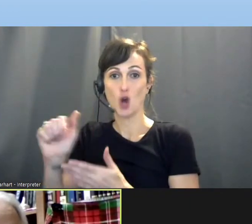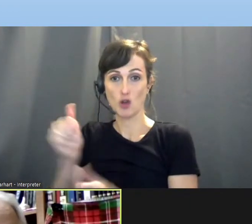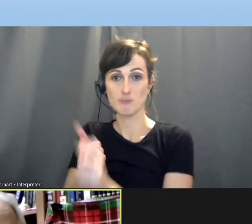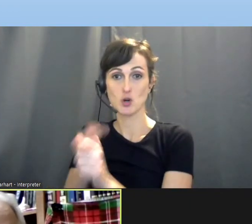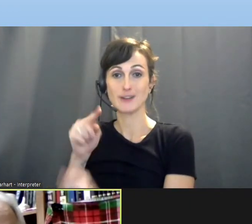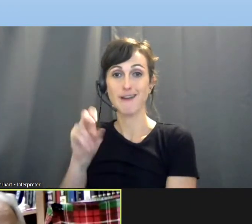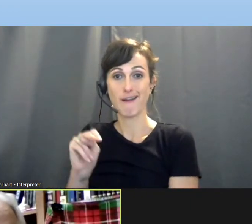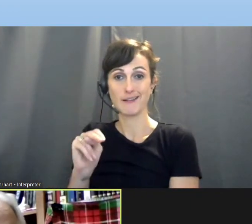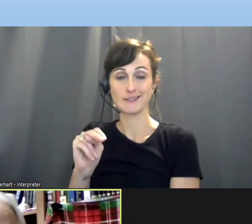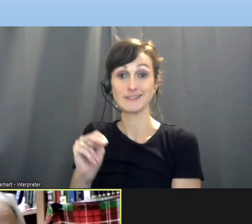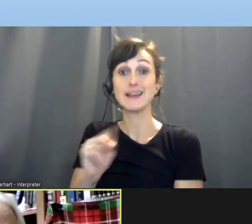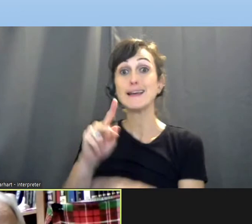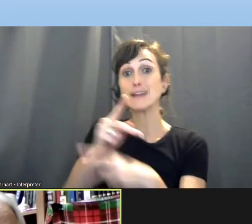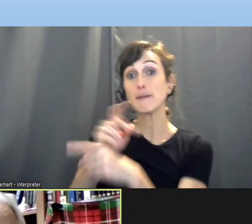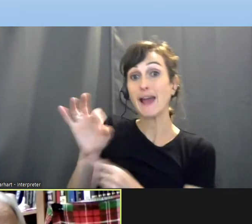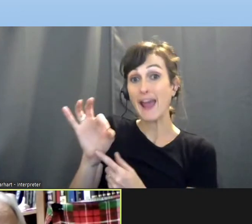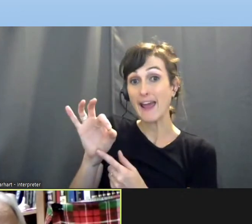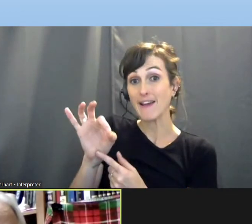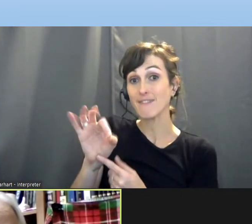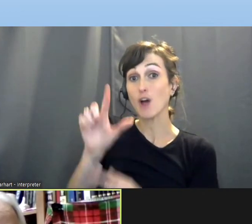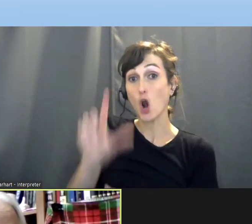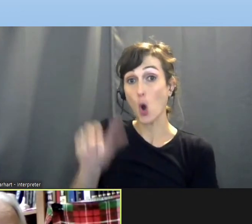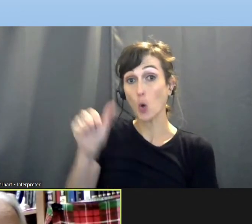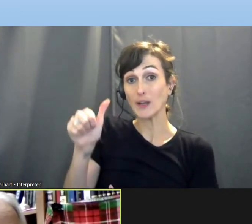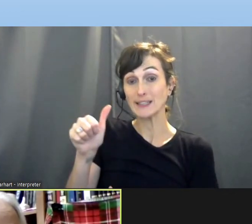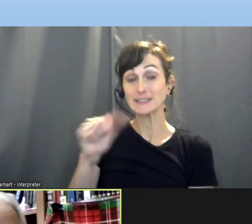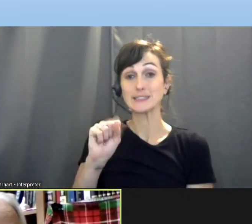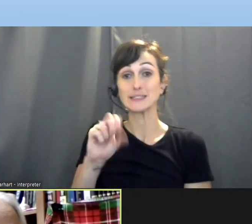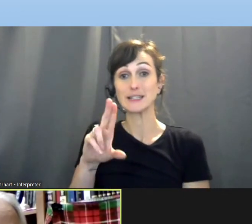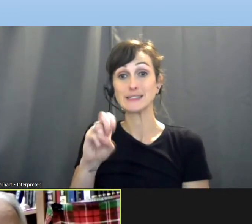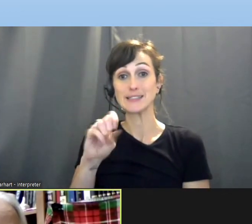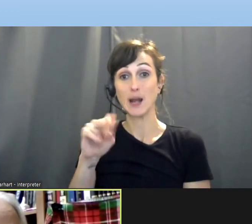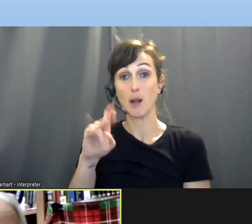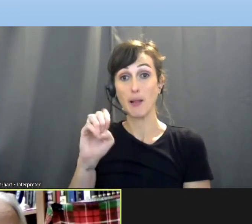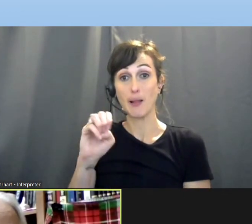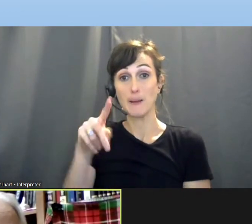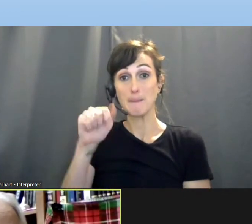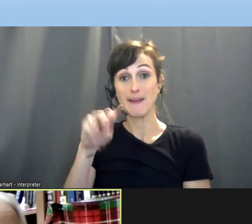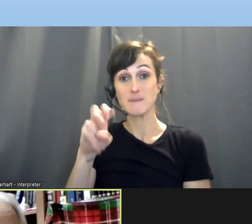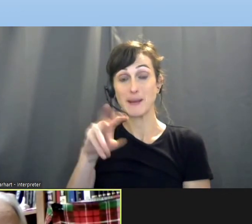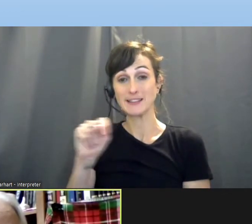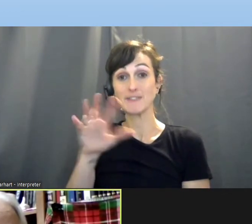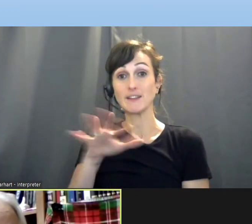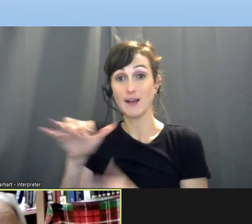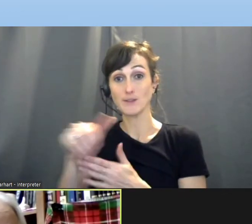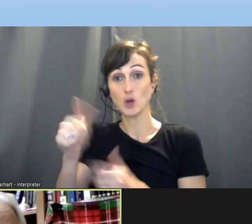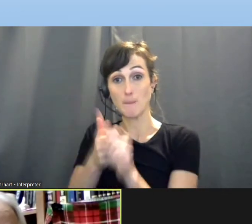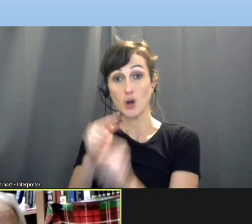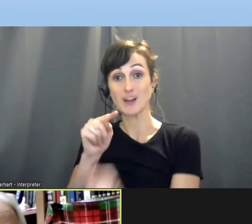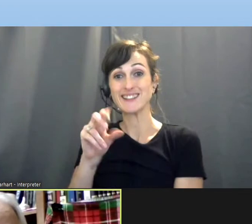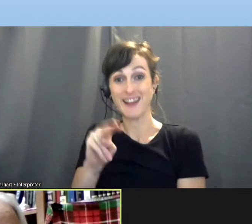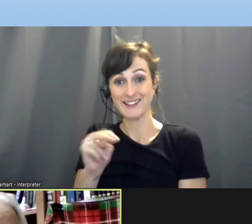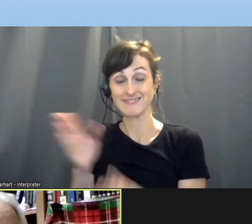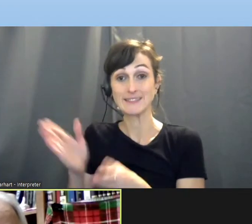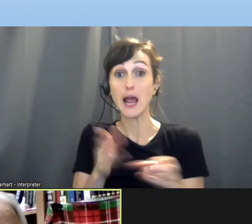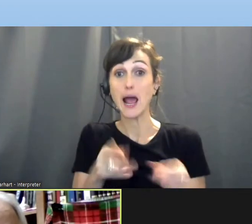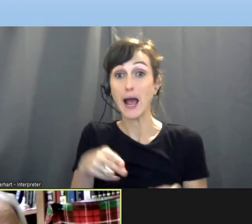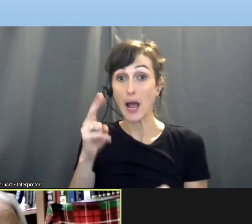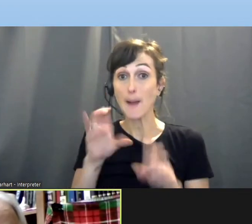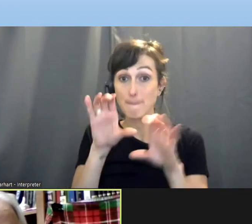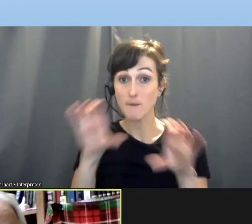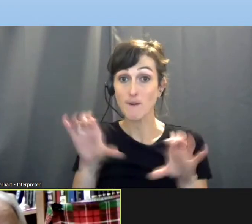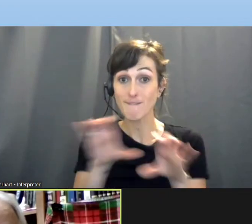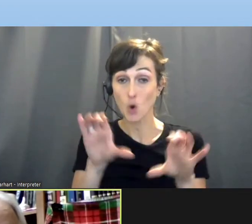low bidder is Sustainable Pavement at $55 per ton. High performance asphalt cold mix, the low bidder is